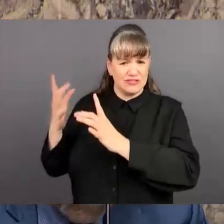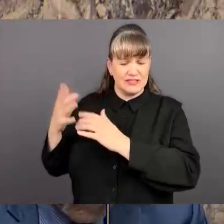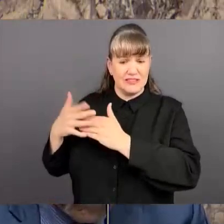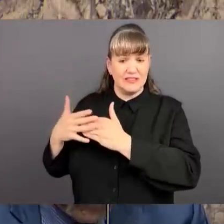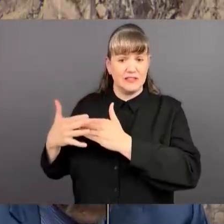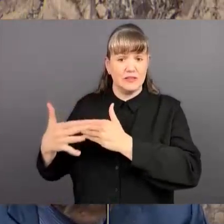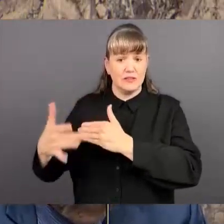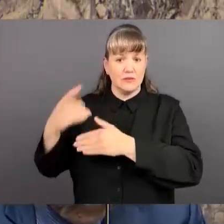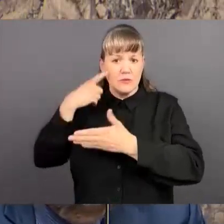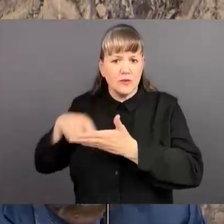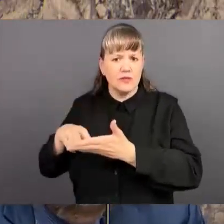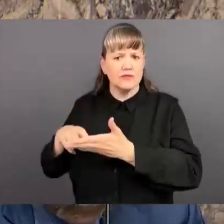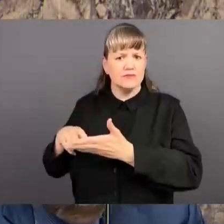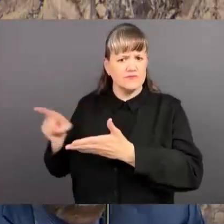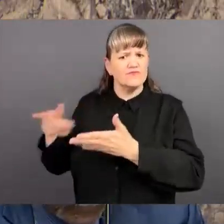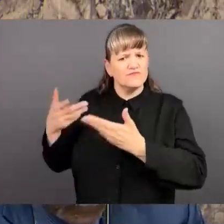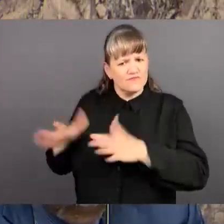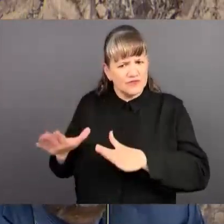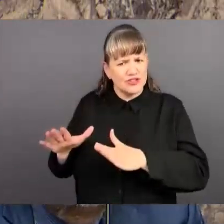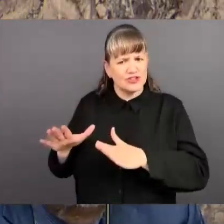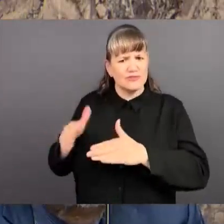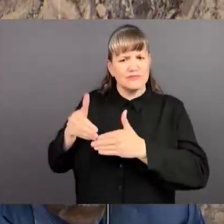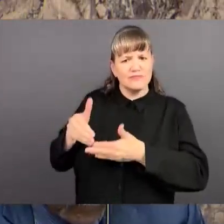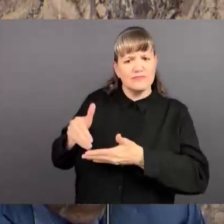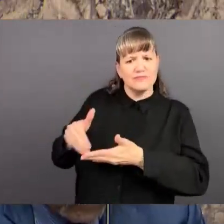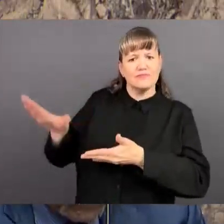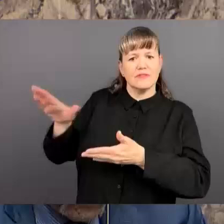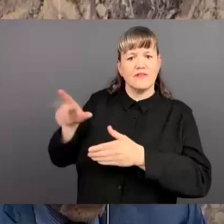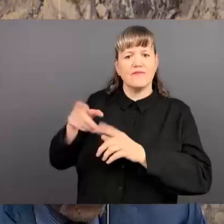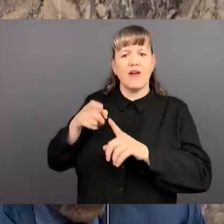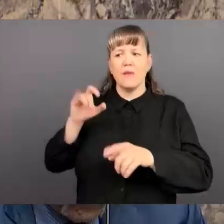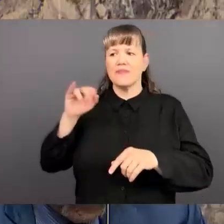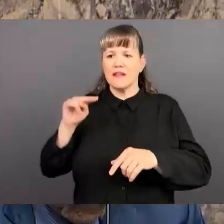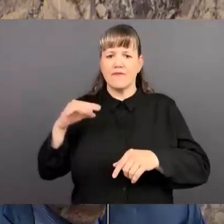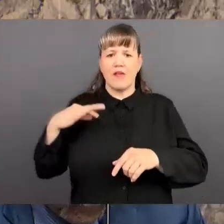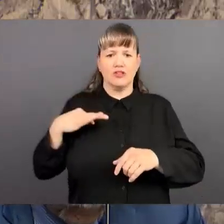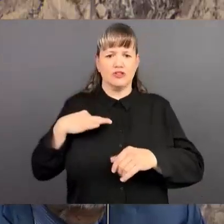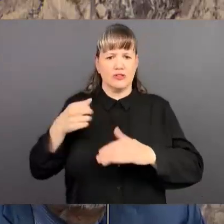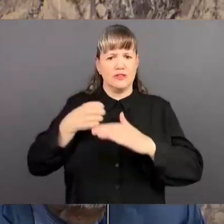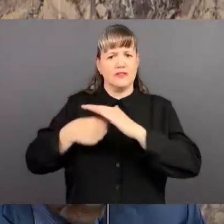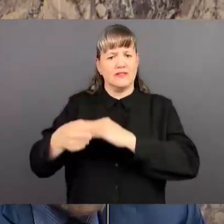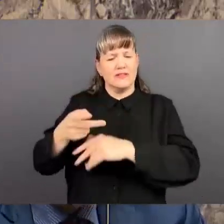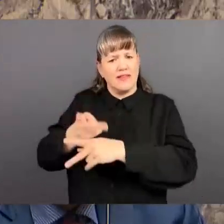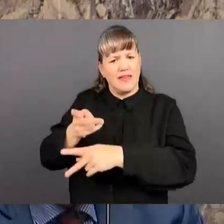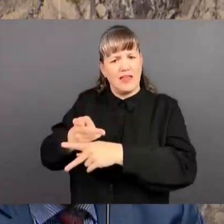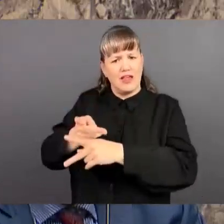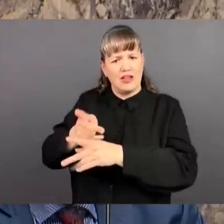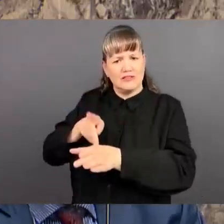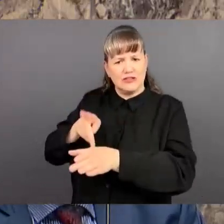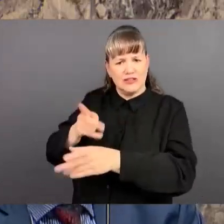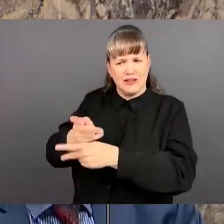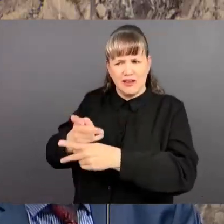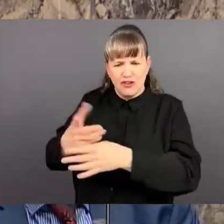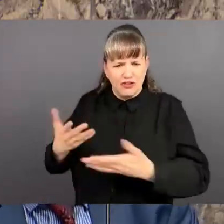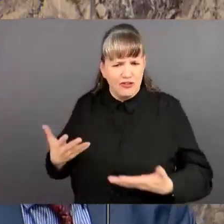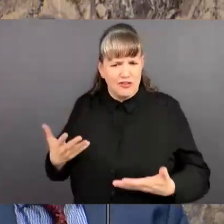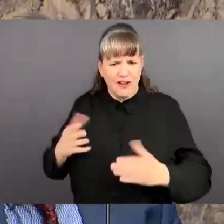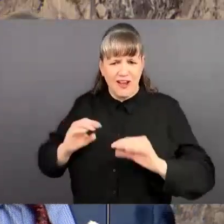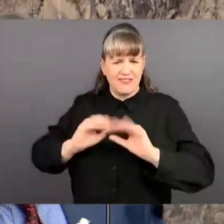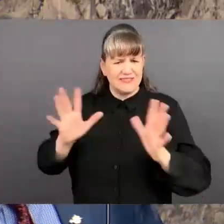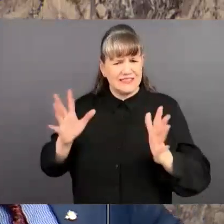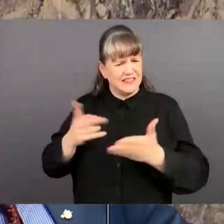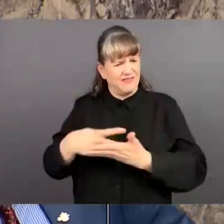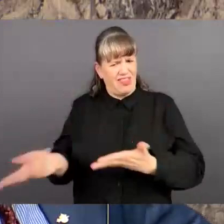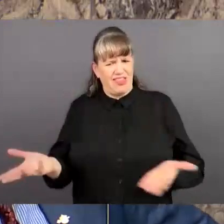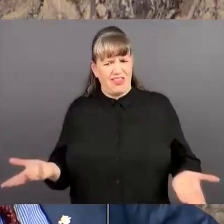psychiatric care. How is this anything but a catastrophic failure of care and accountability? When is this government going to put public safety first and